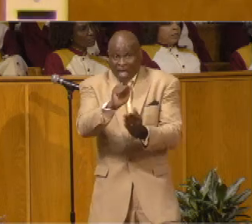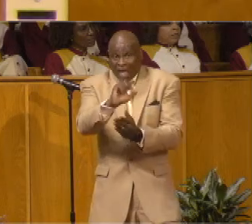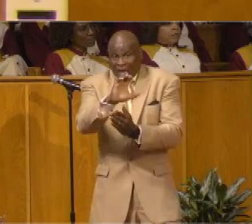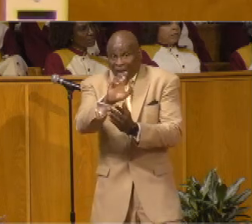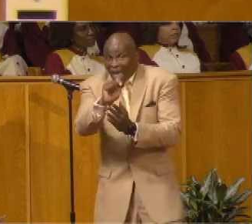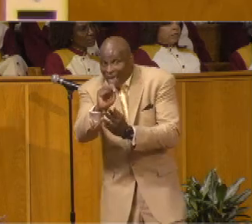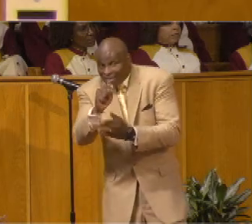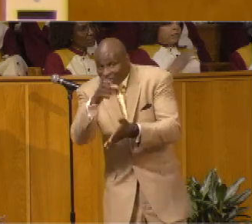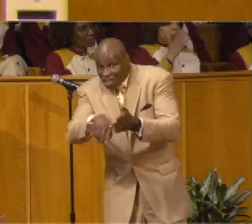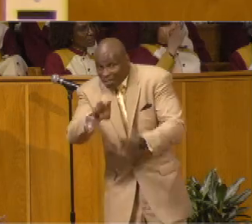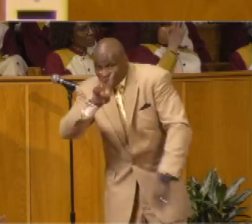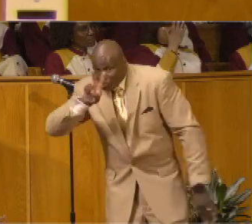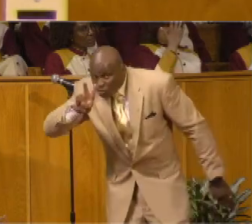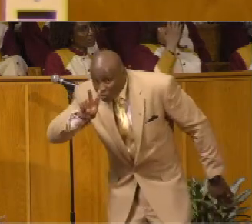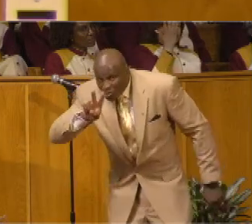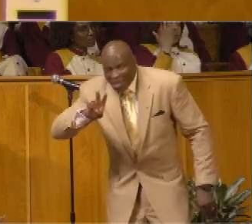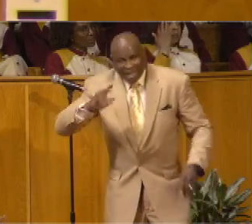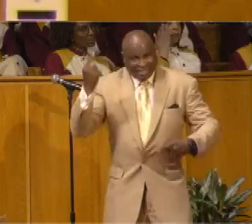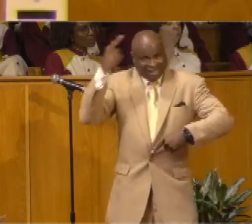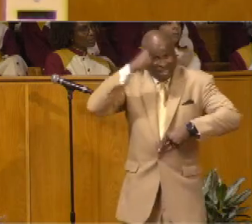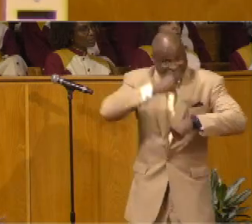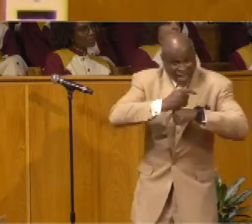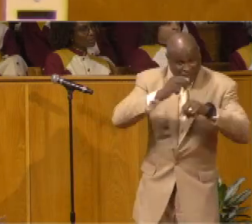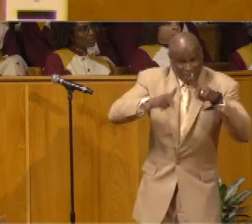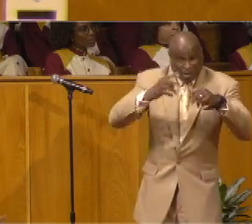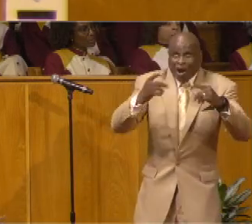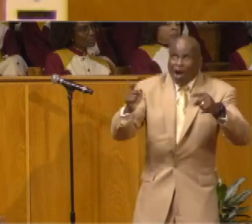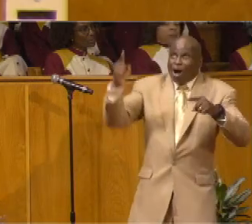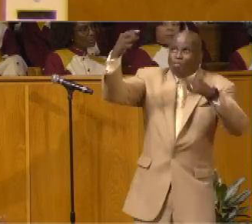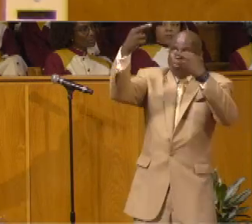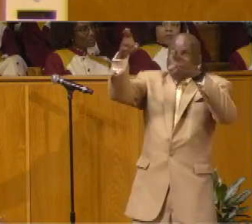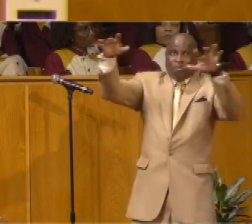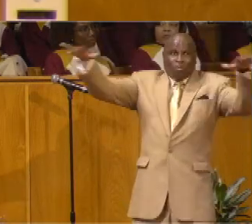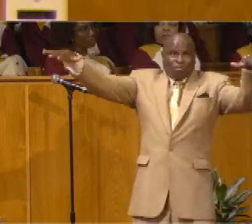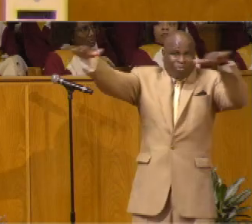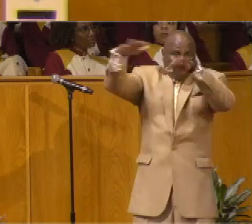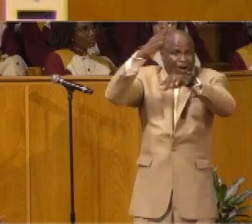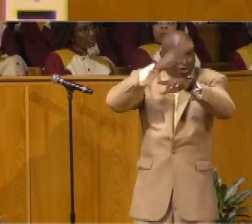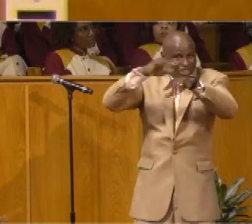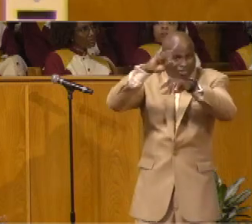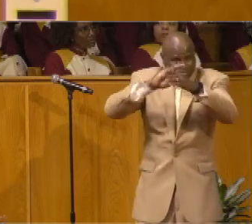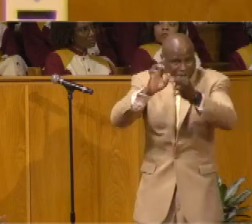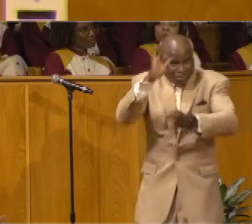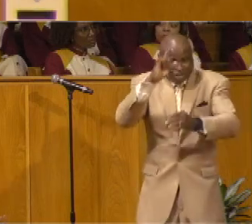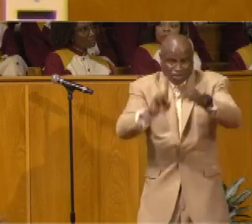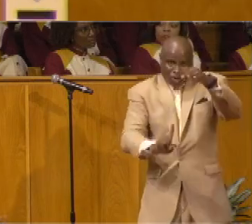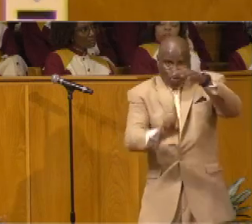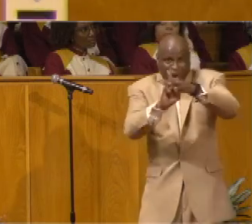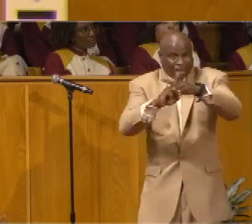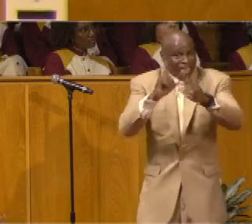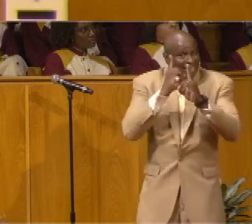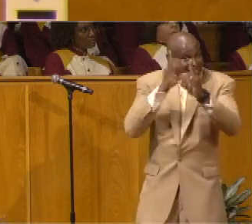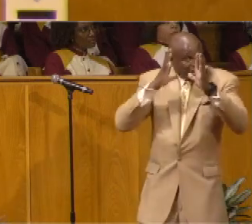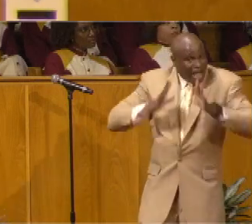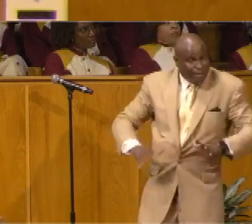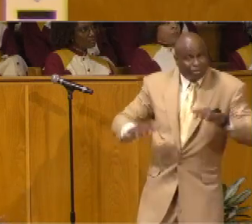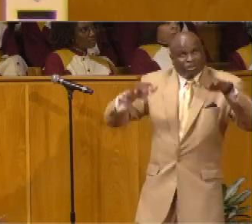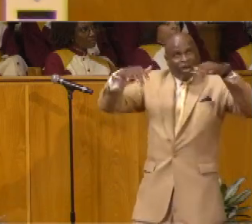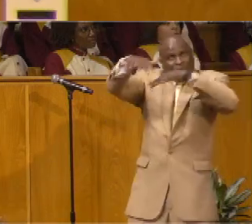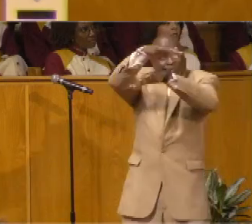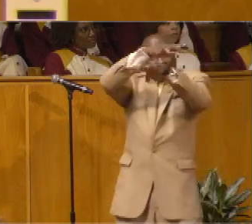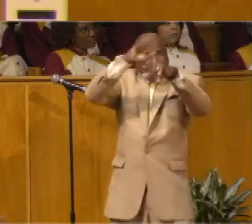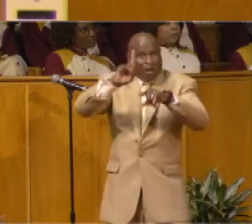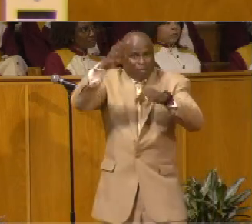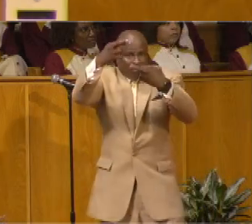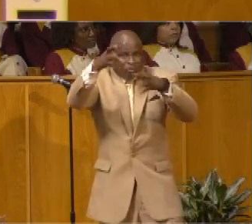2, the day of Pentecost. The Holy Spirit comes. These disciples who are gathered in the upper